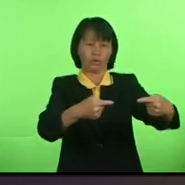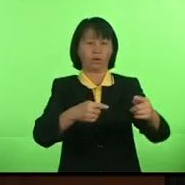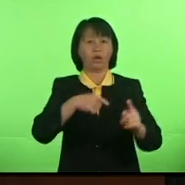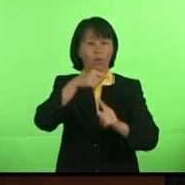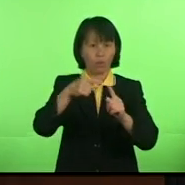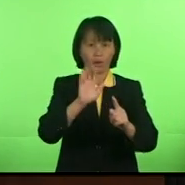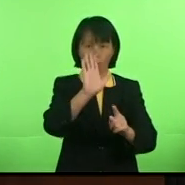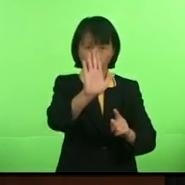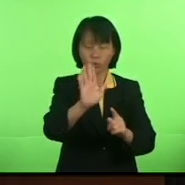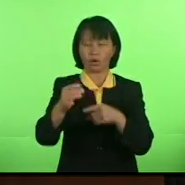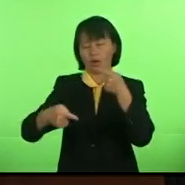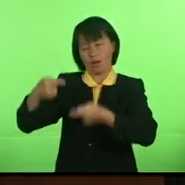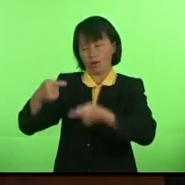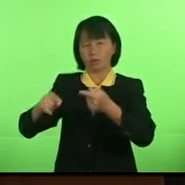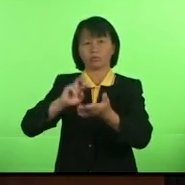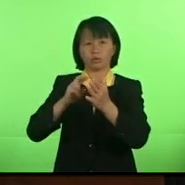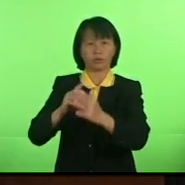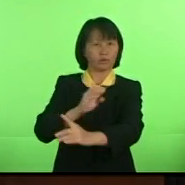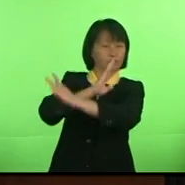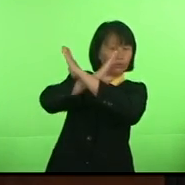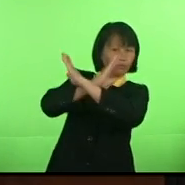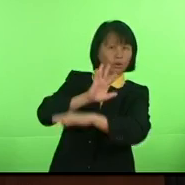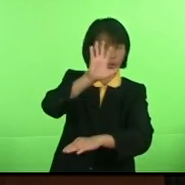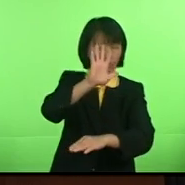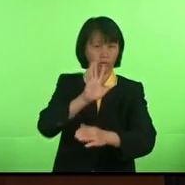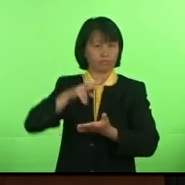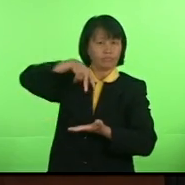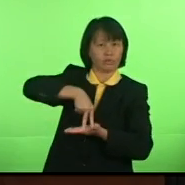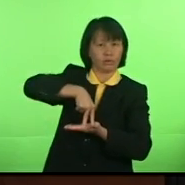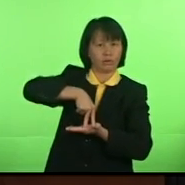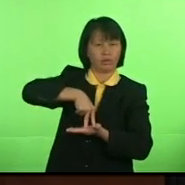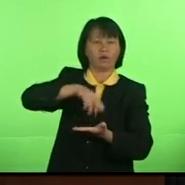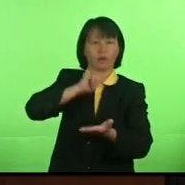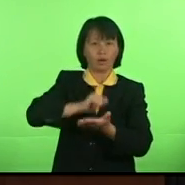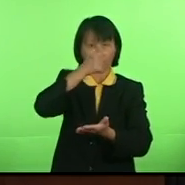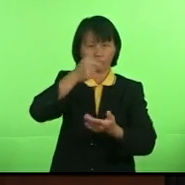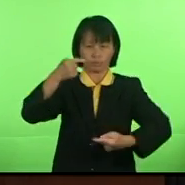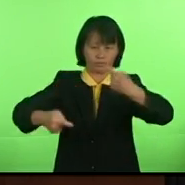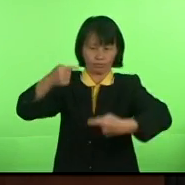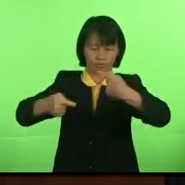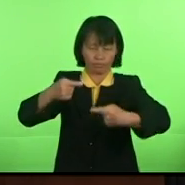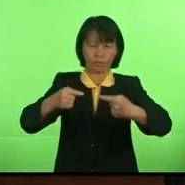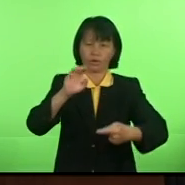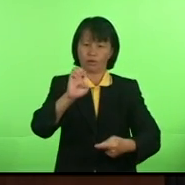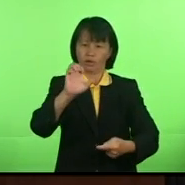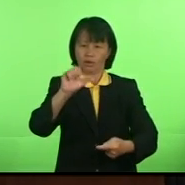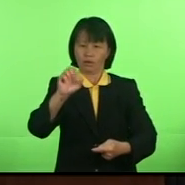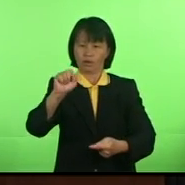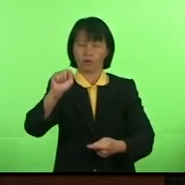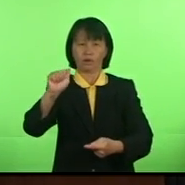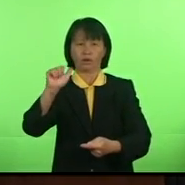you argue, that means you are defending your stand. So therefore, an argumentative essay